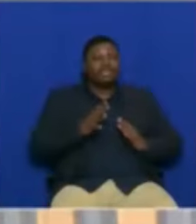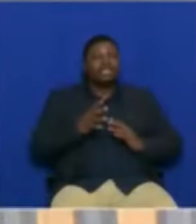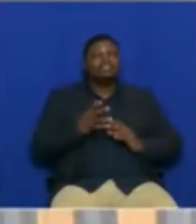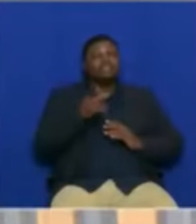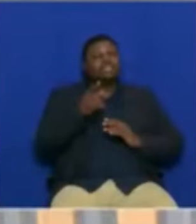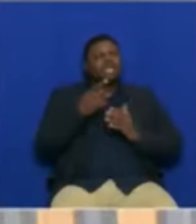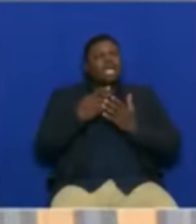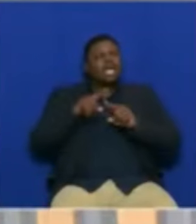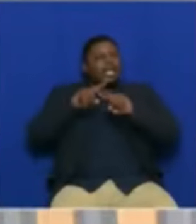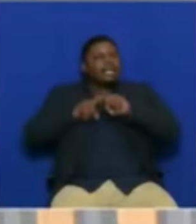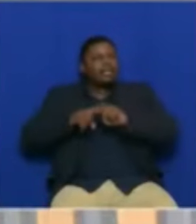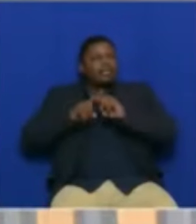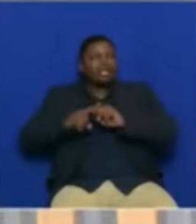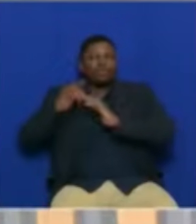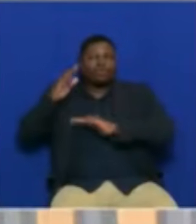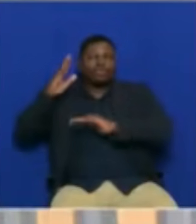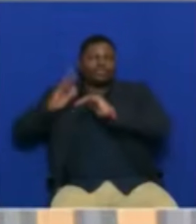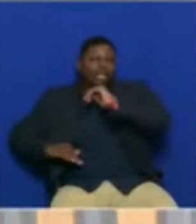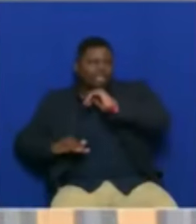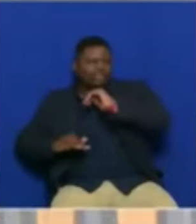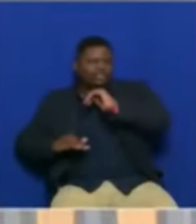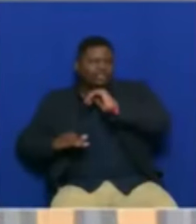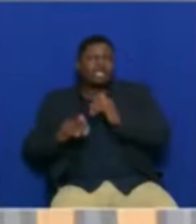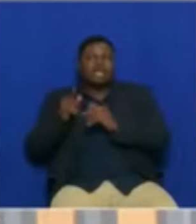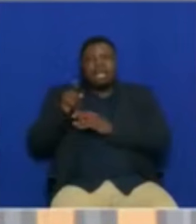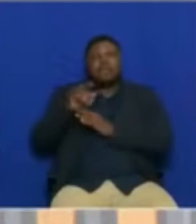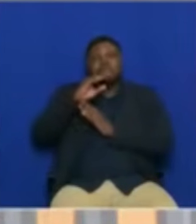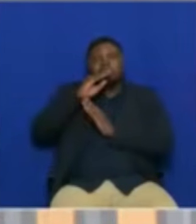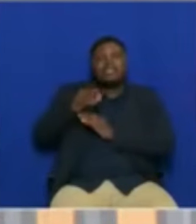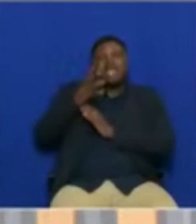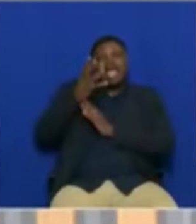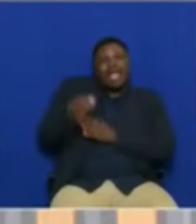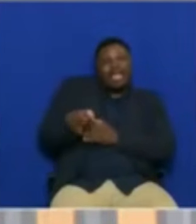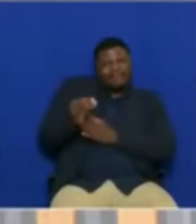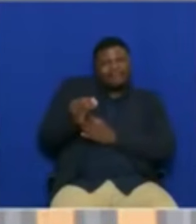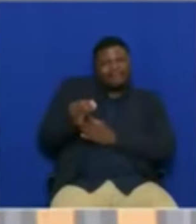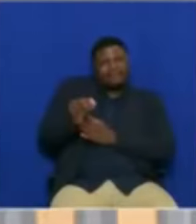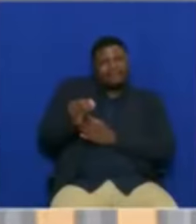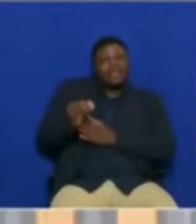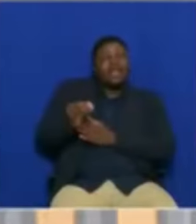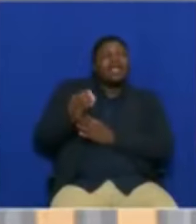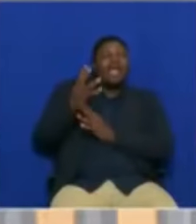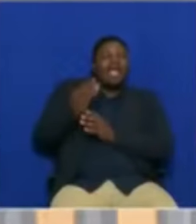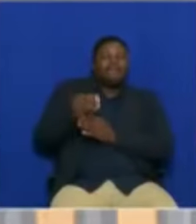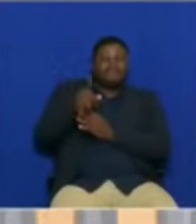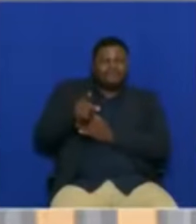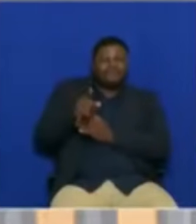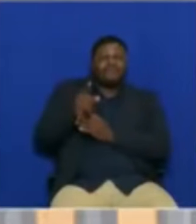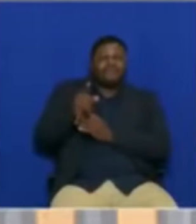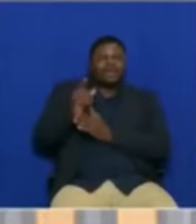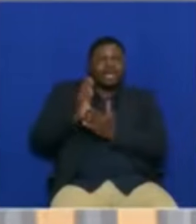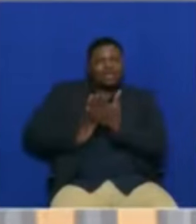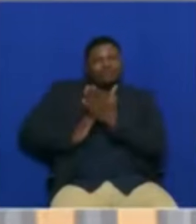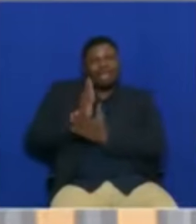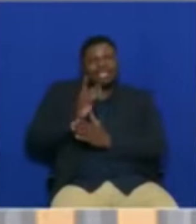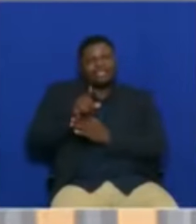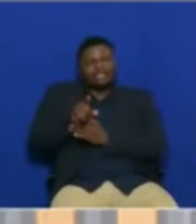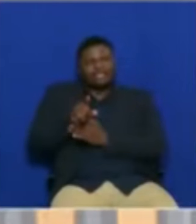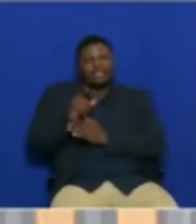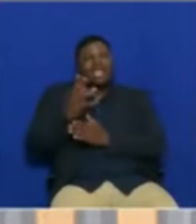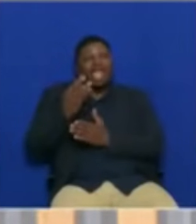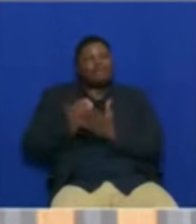a discretion, and you can say depending on what. And is that written, or there's